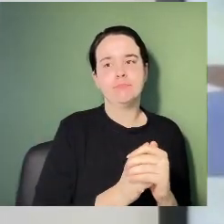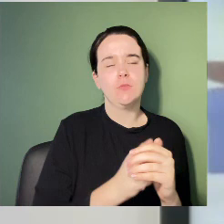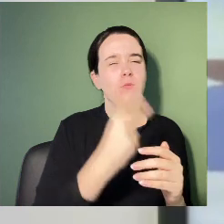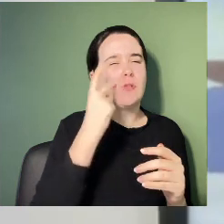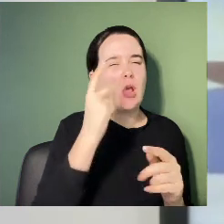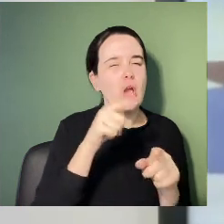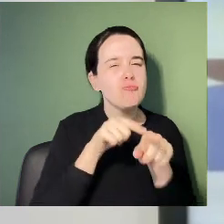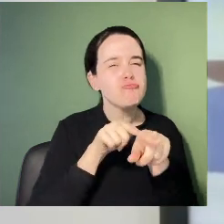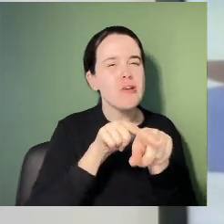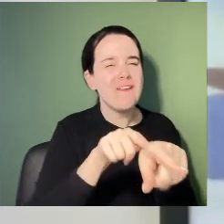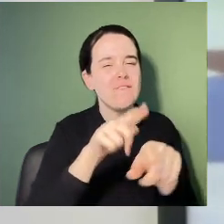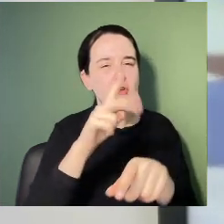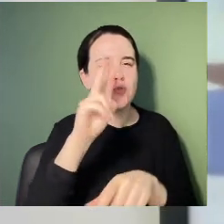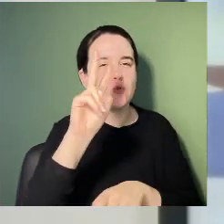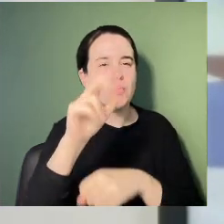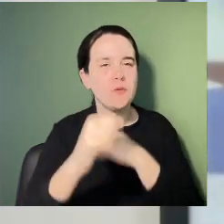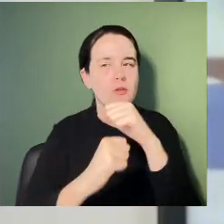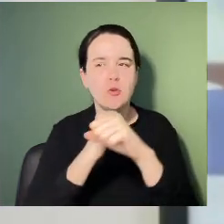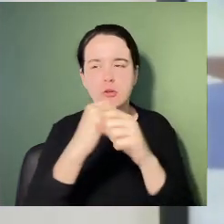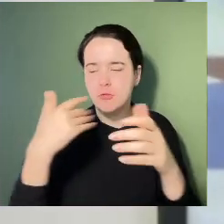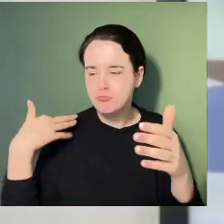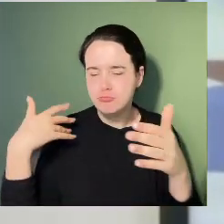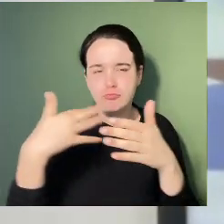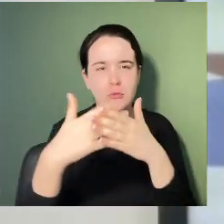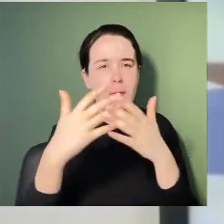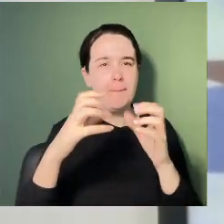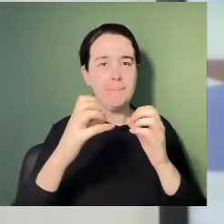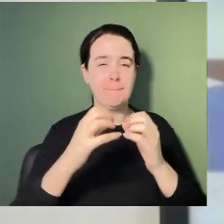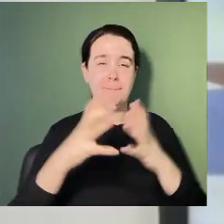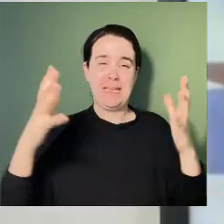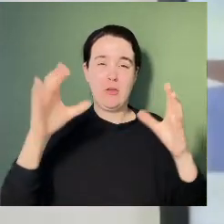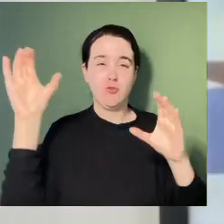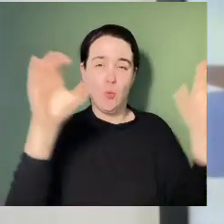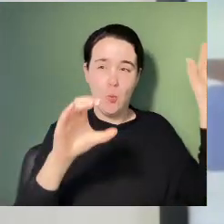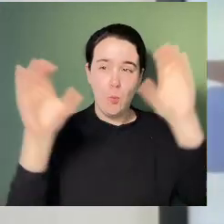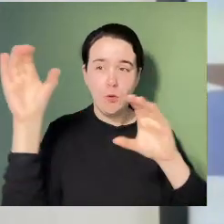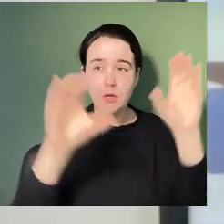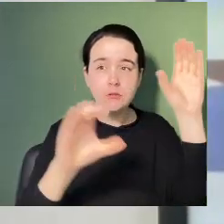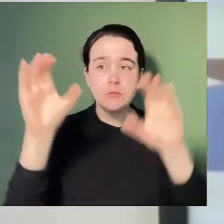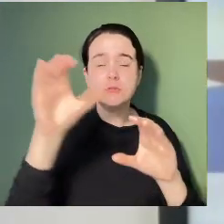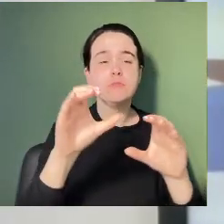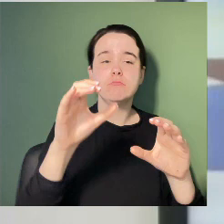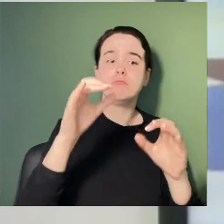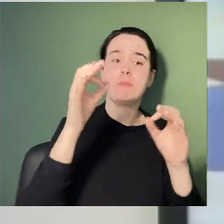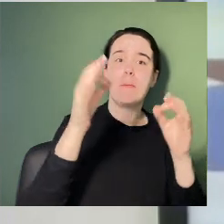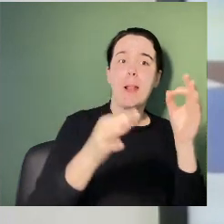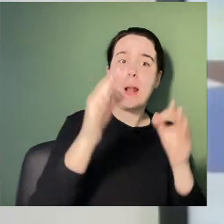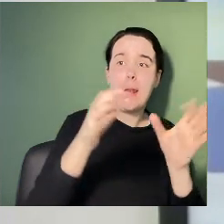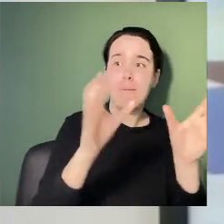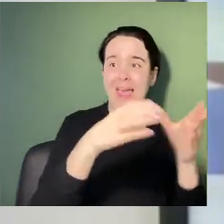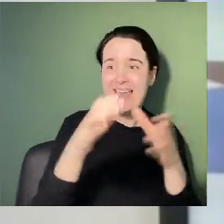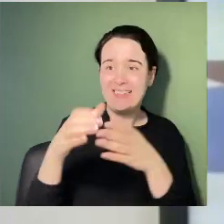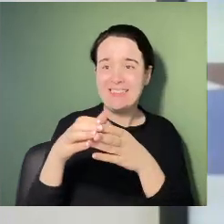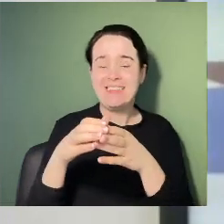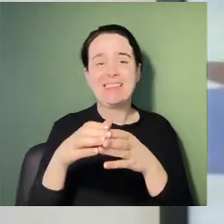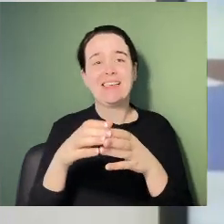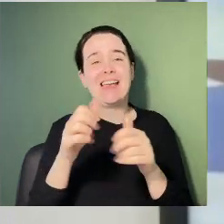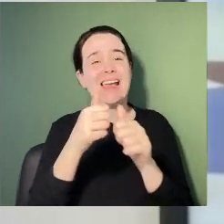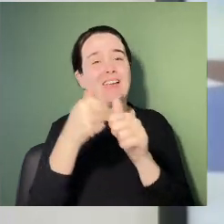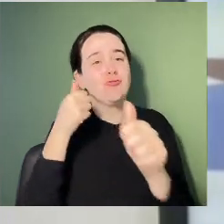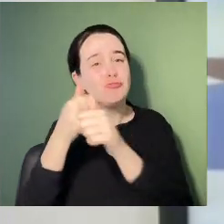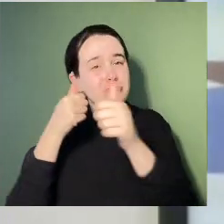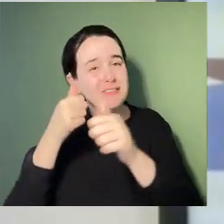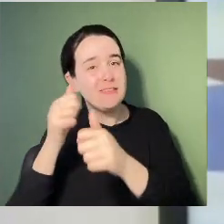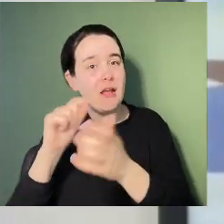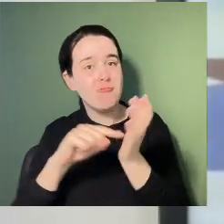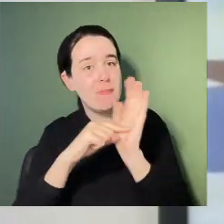for the past 2 years, who are the major donors to political parties, what industries do they represent. In South Africa, some